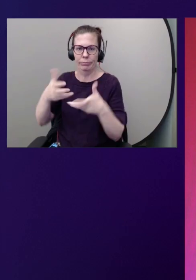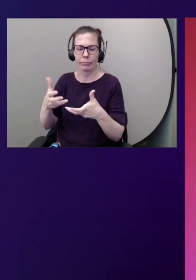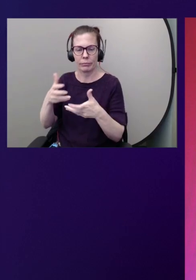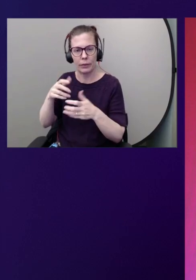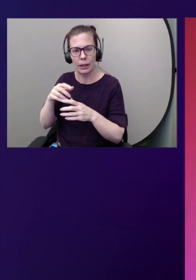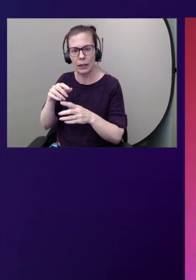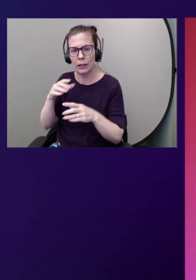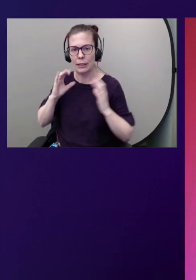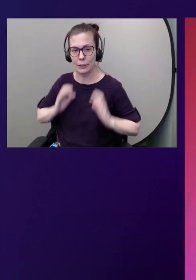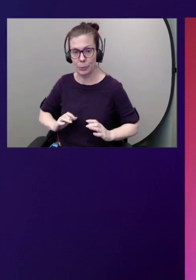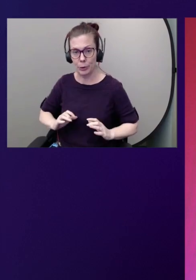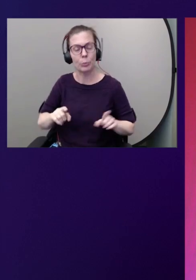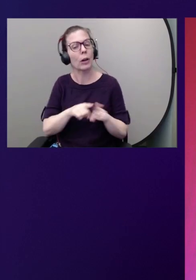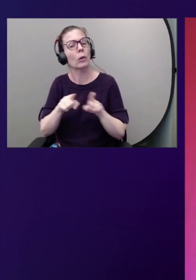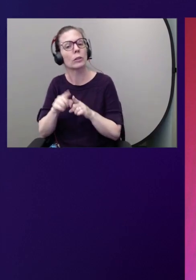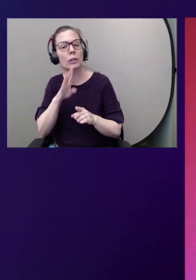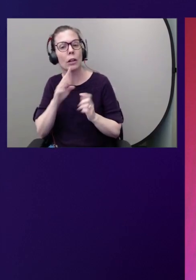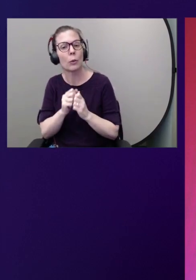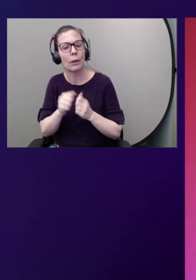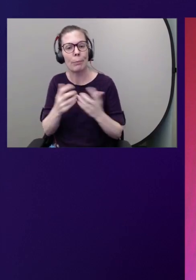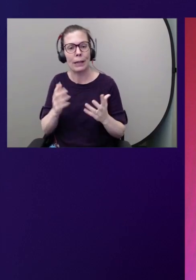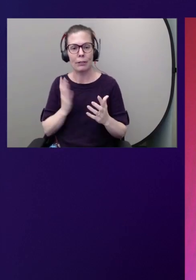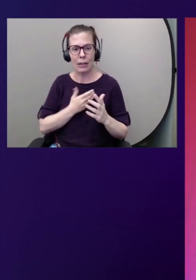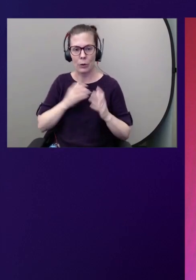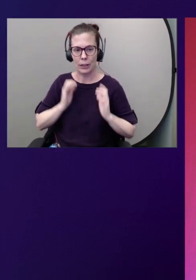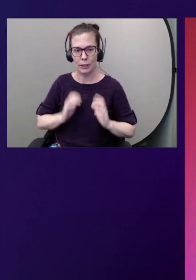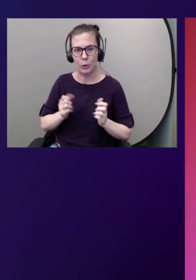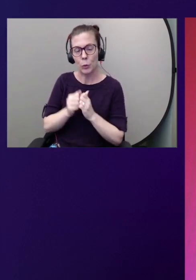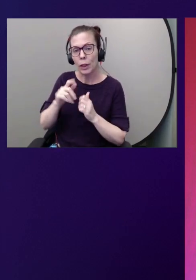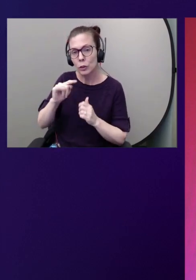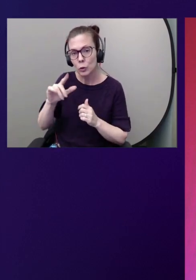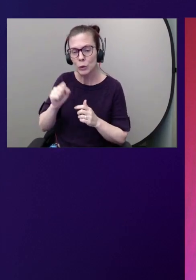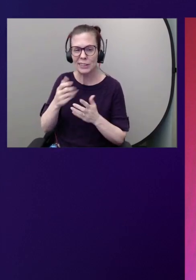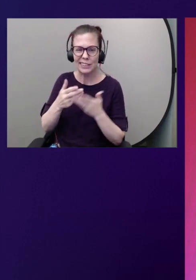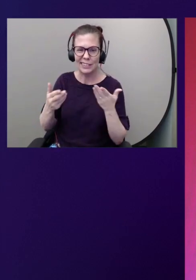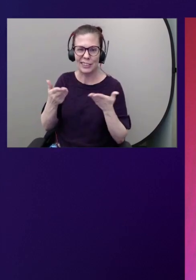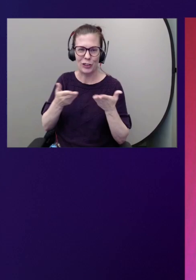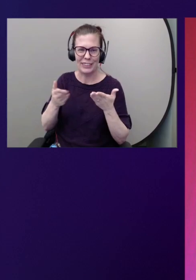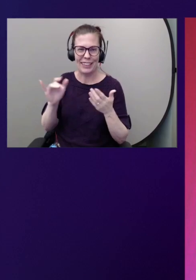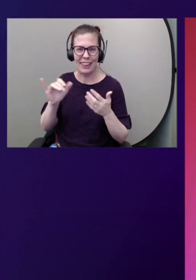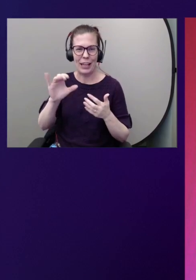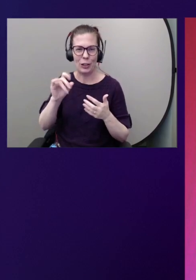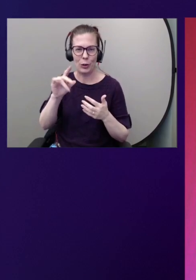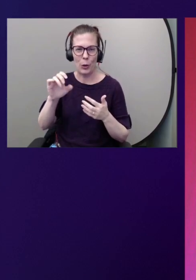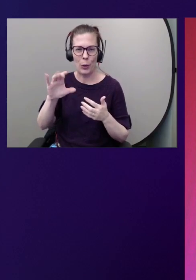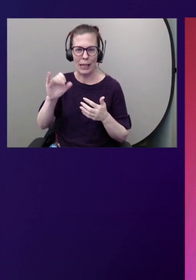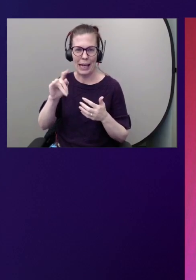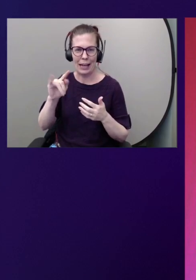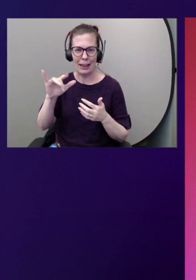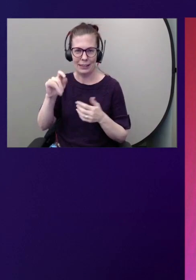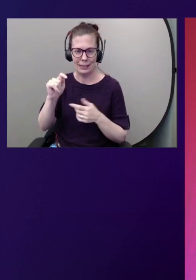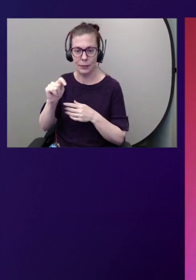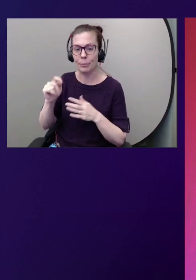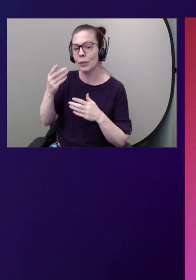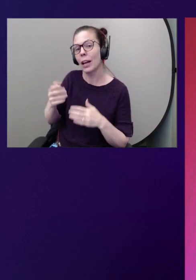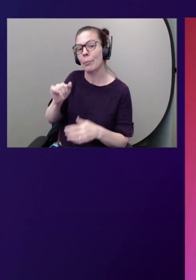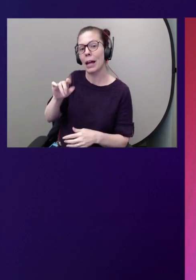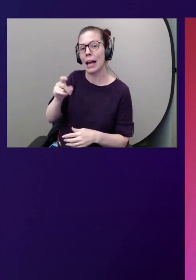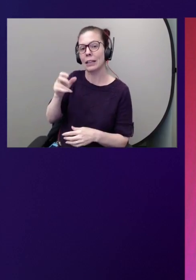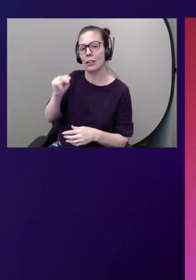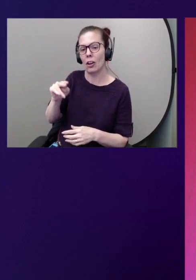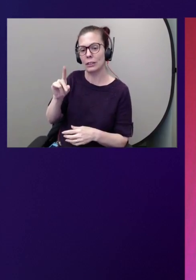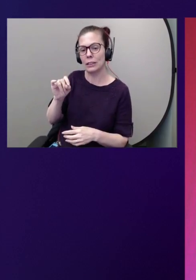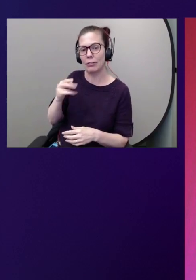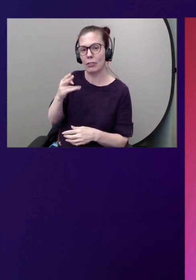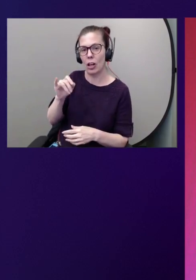our customers about tools like and services like CodeCatalyst. All right. Cool. Hey, my name is Adnan Dilwani. I'm a Senior Dev